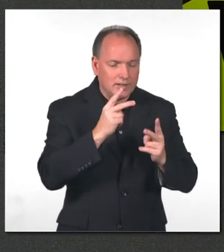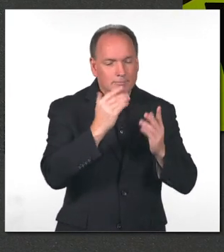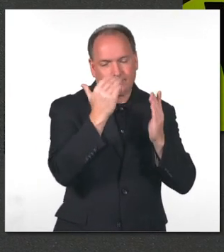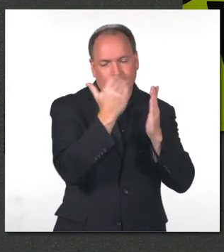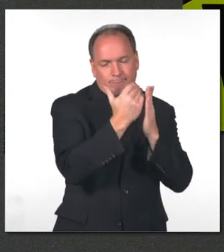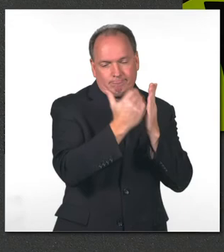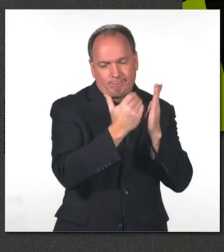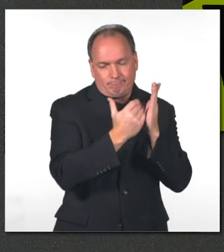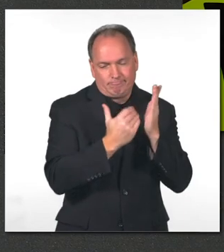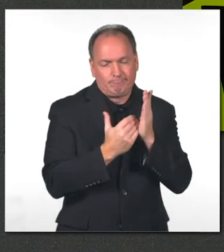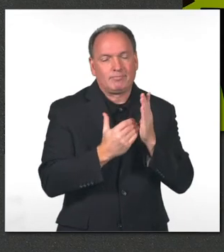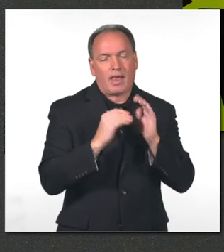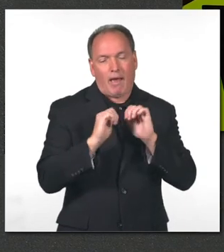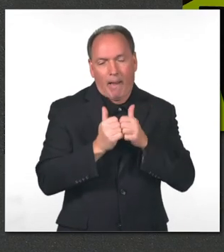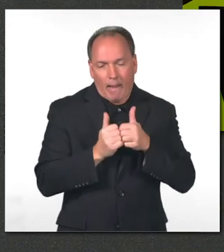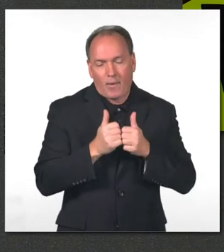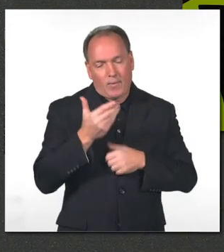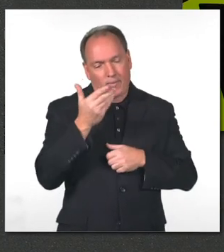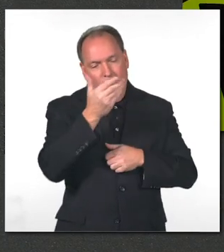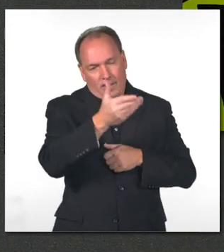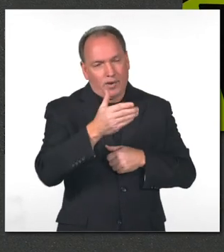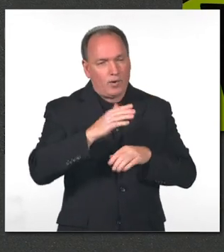bunny craft on this website.